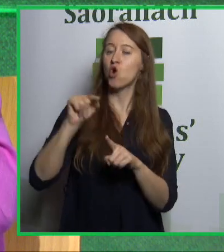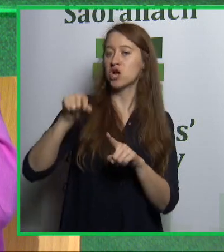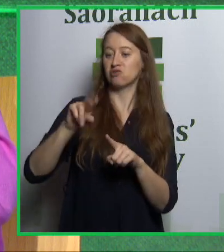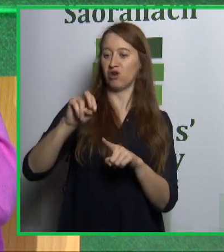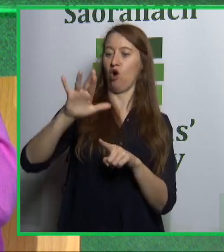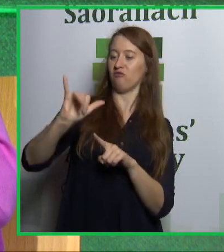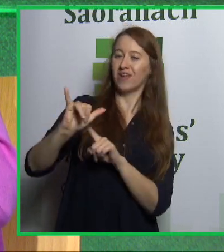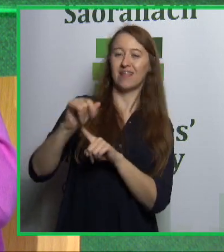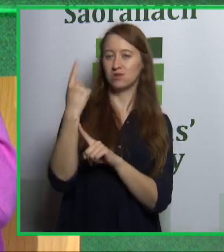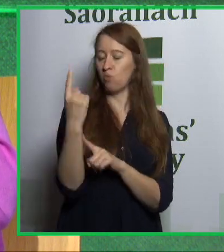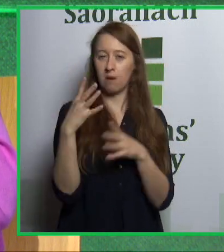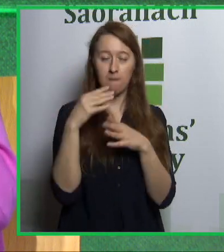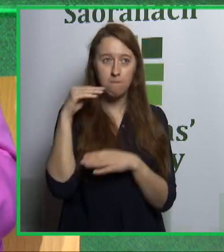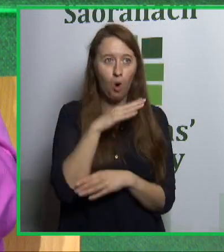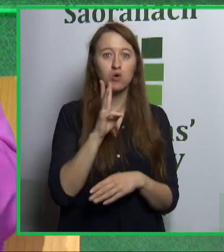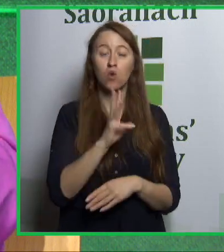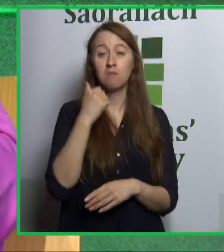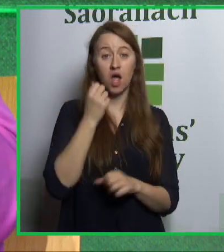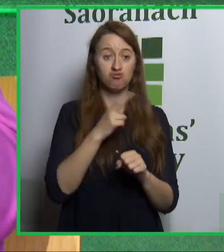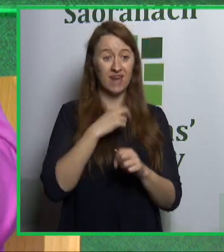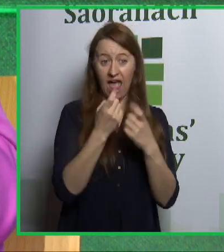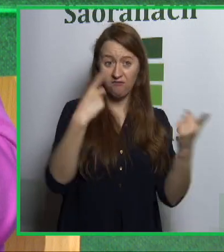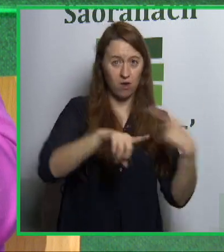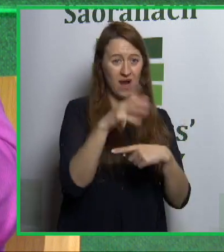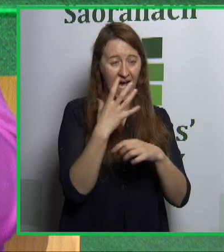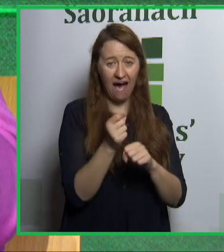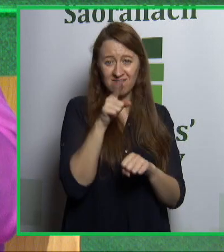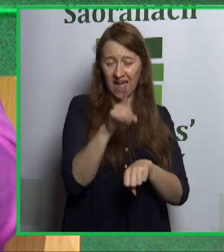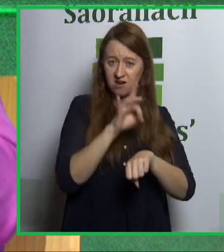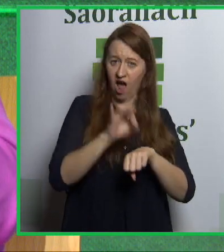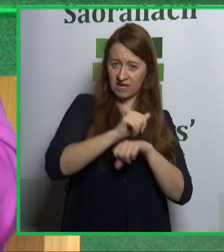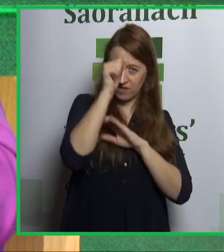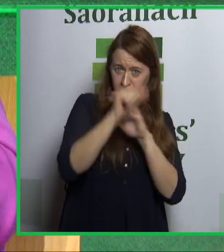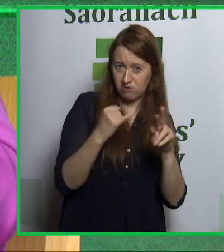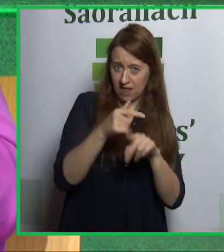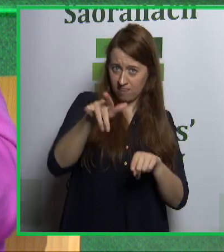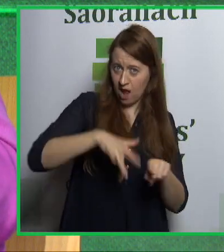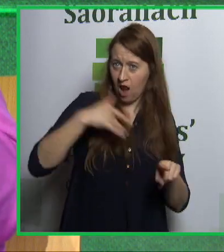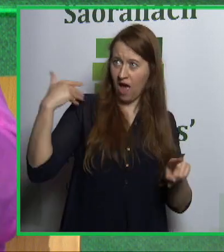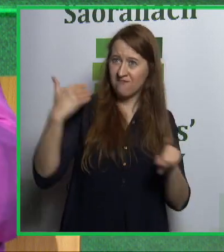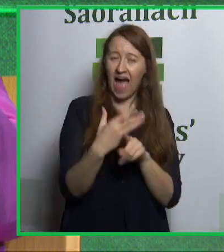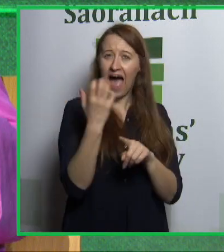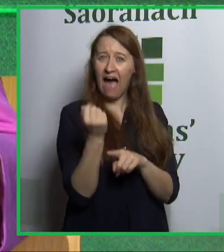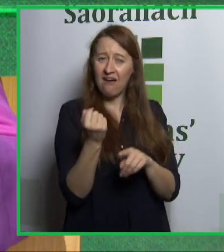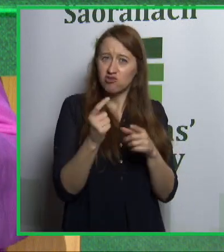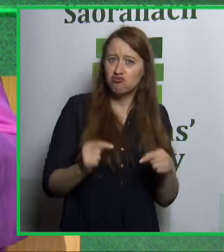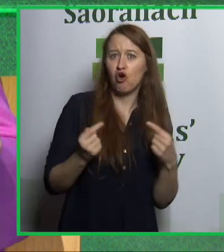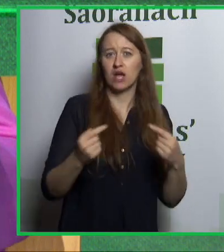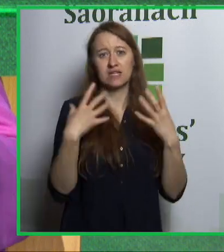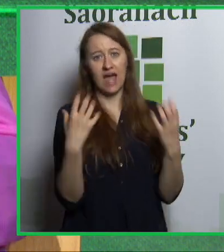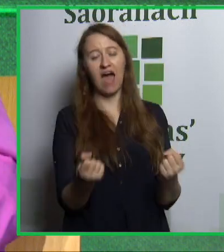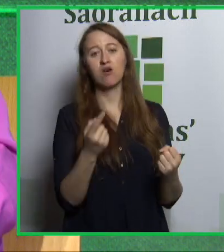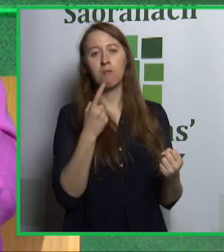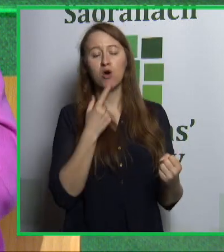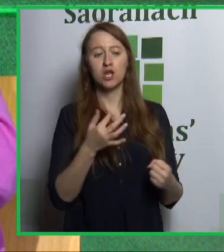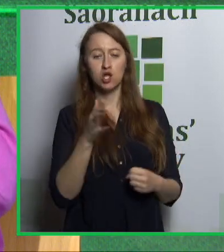know. But a lot of people don't get to that recovery stage. They don't get to have their voice. Whereas if you meet them where they're at, you